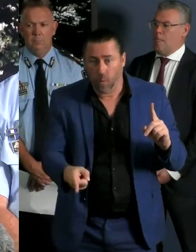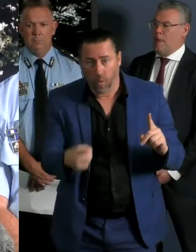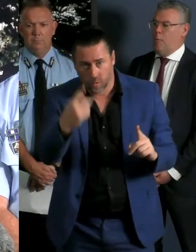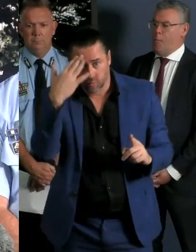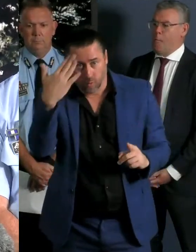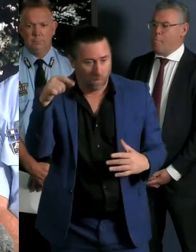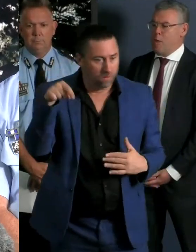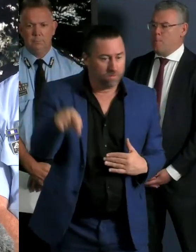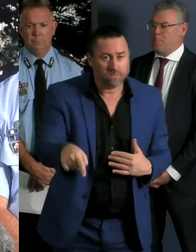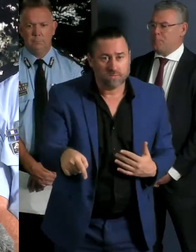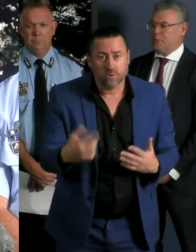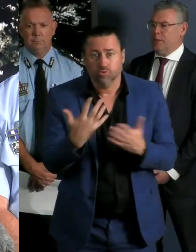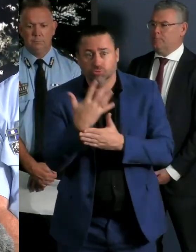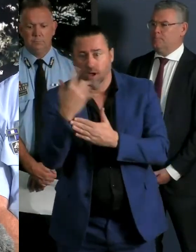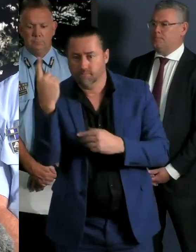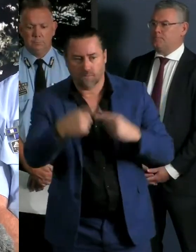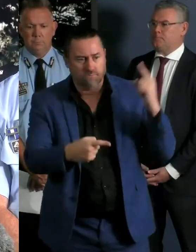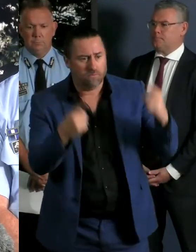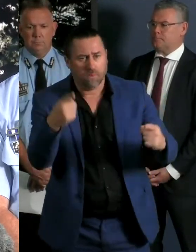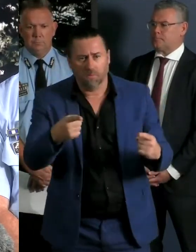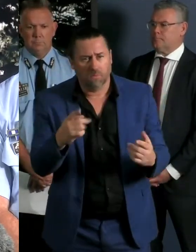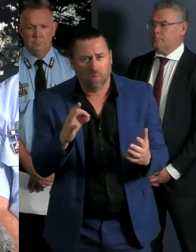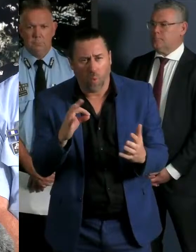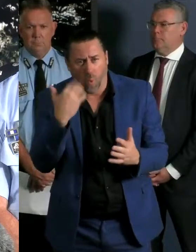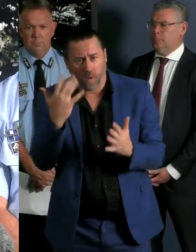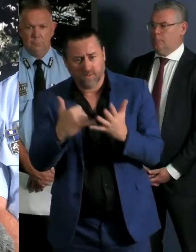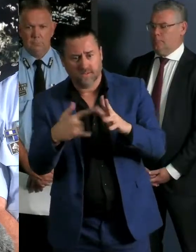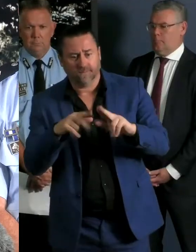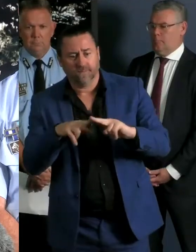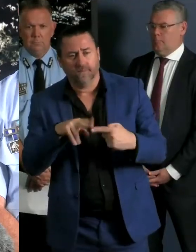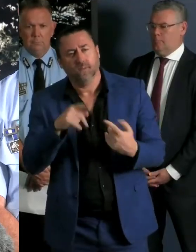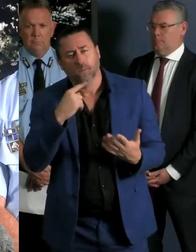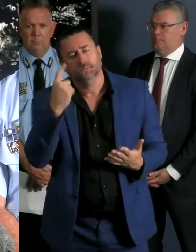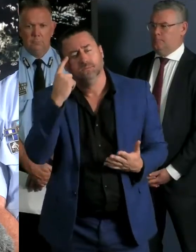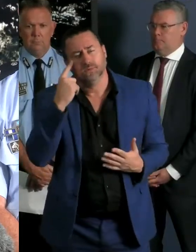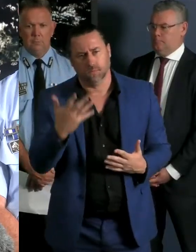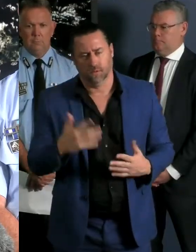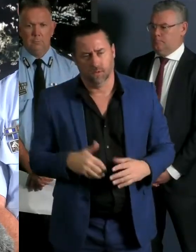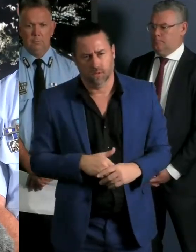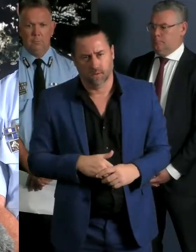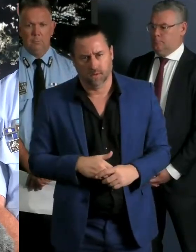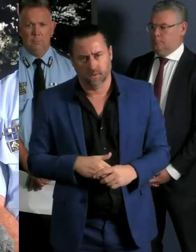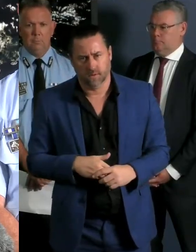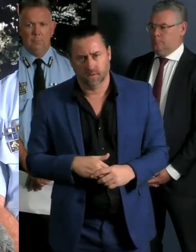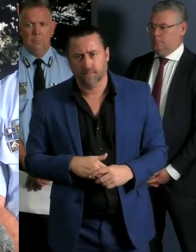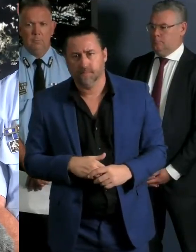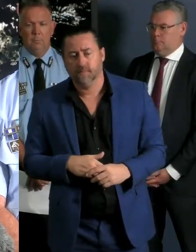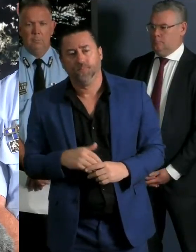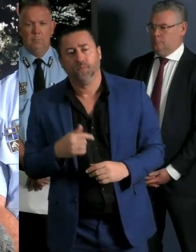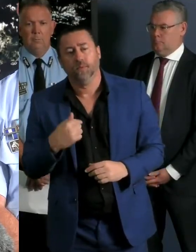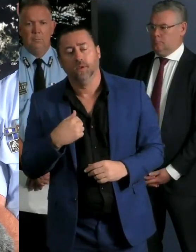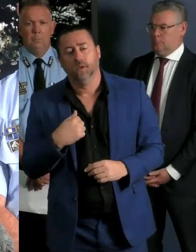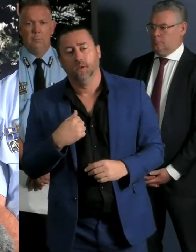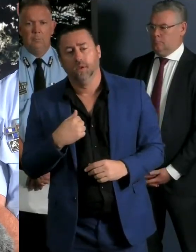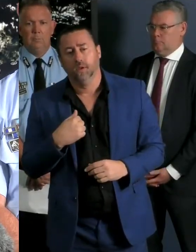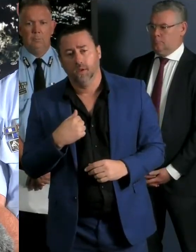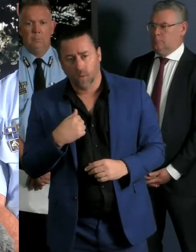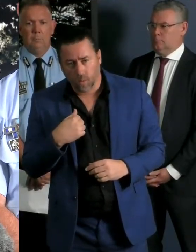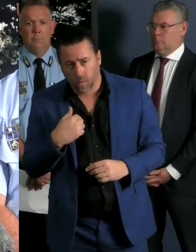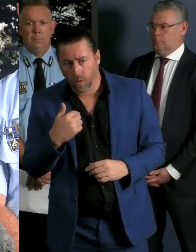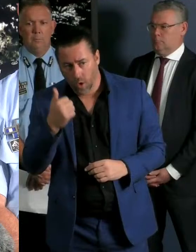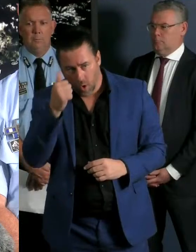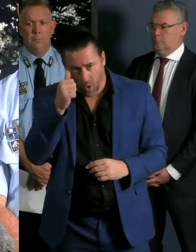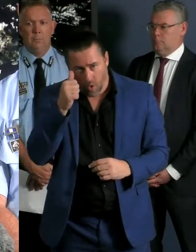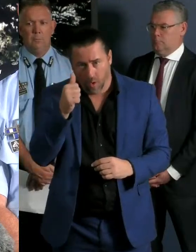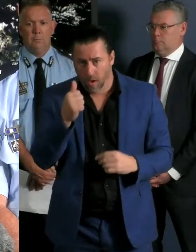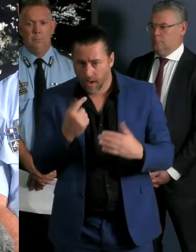about. The other side of this is that we've got a strong connection to who